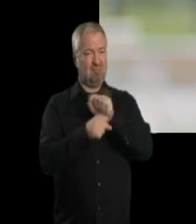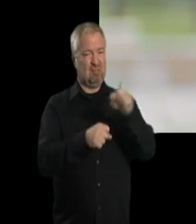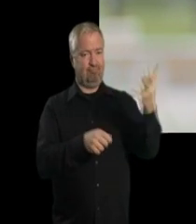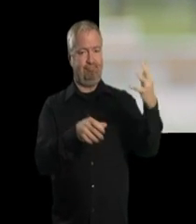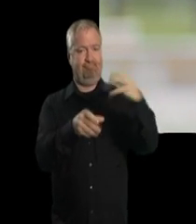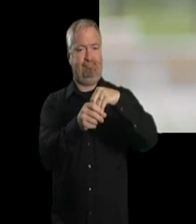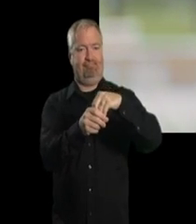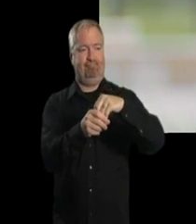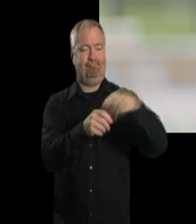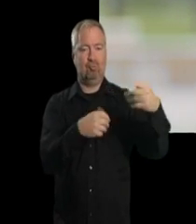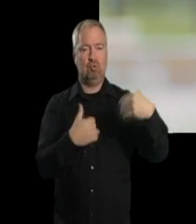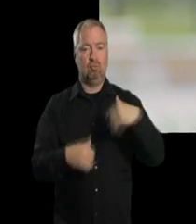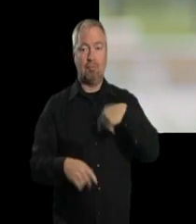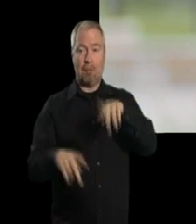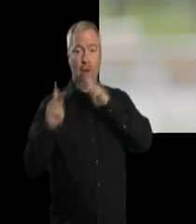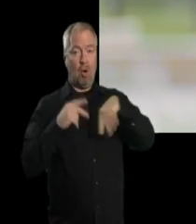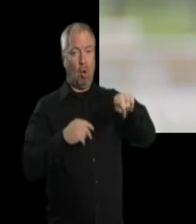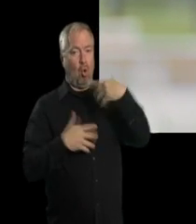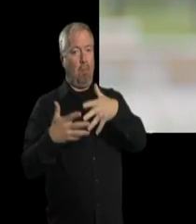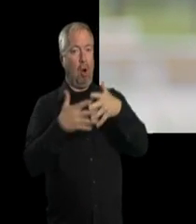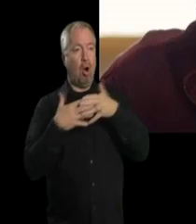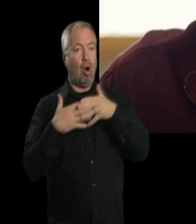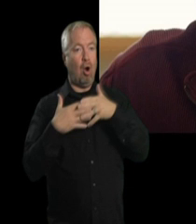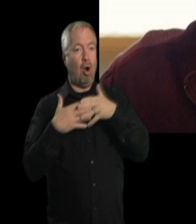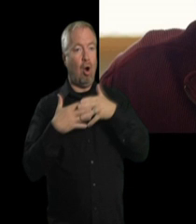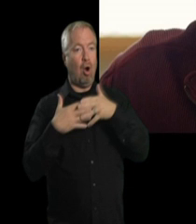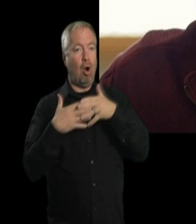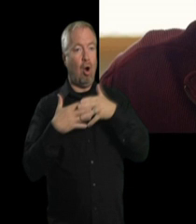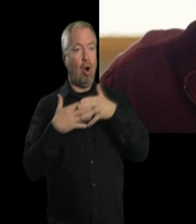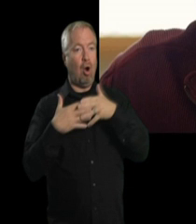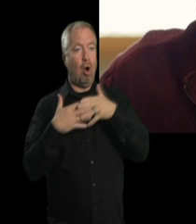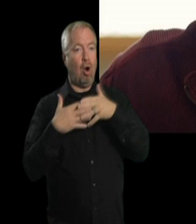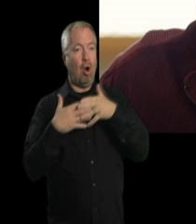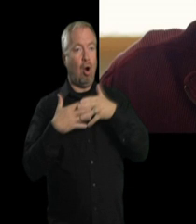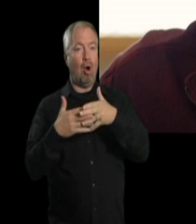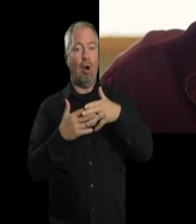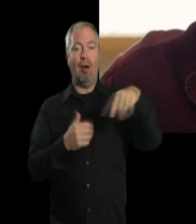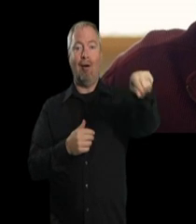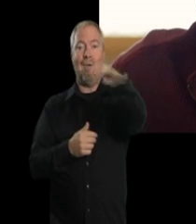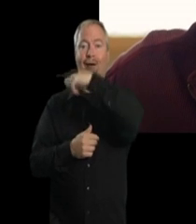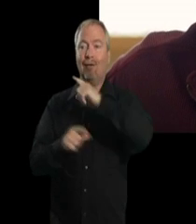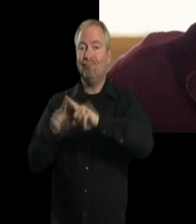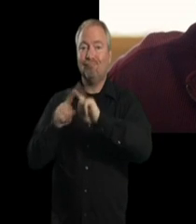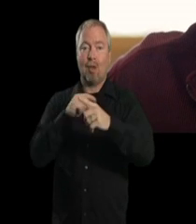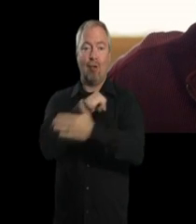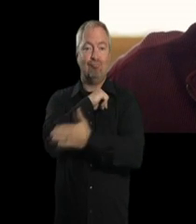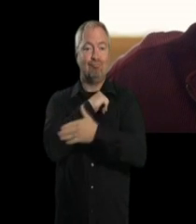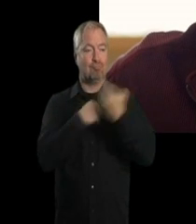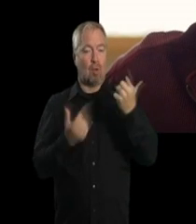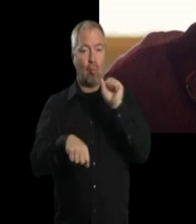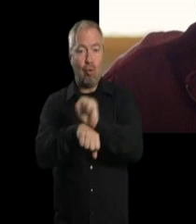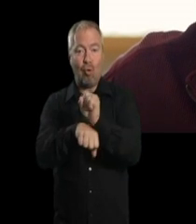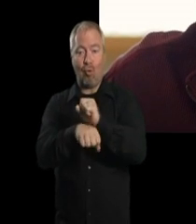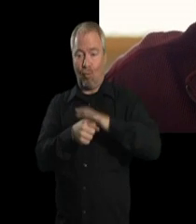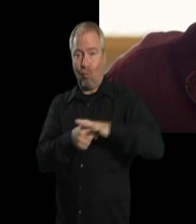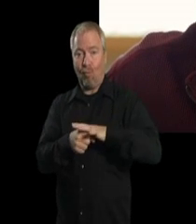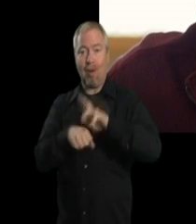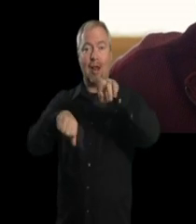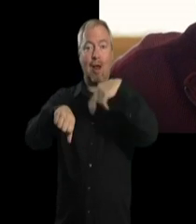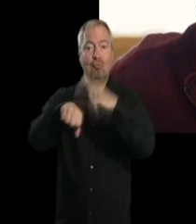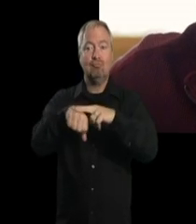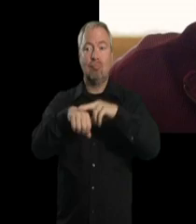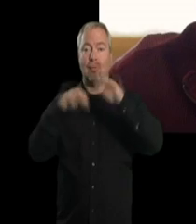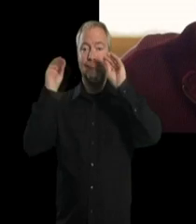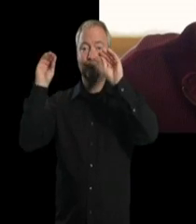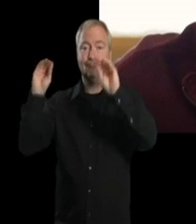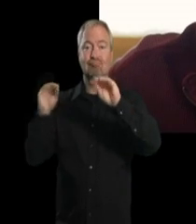support issues. But it was a grind. Nate Allgard interviews. People all over the country, all kinds of different groups came